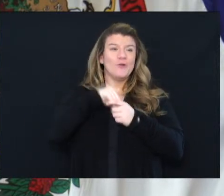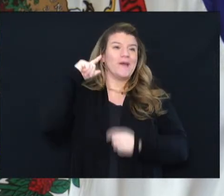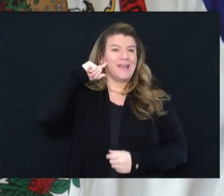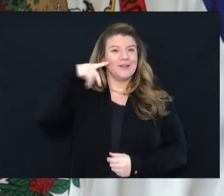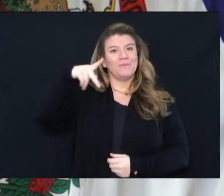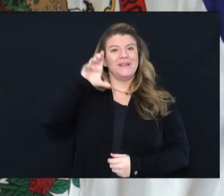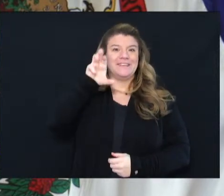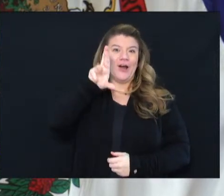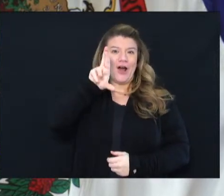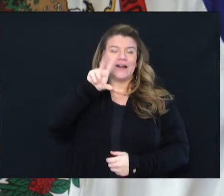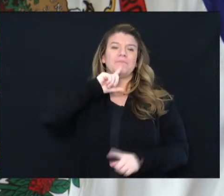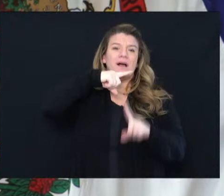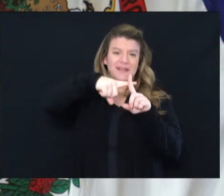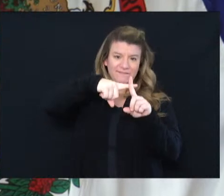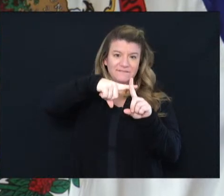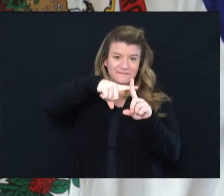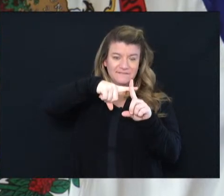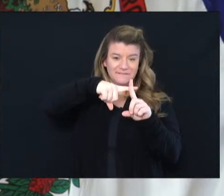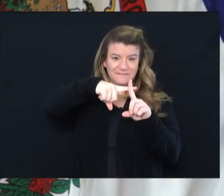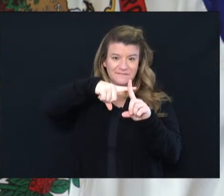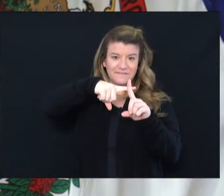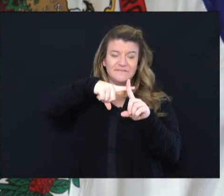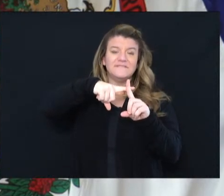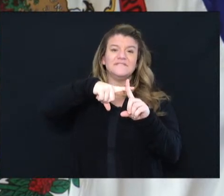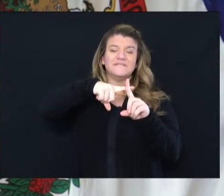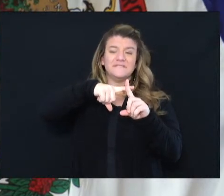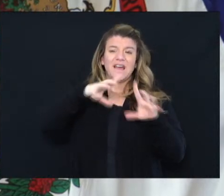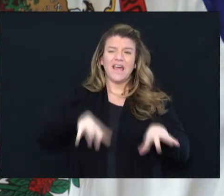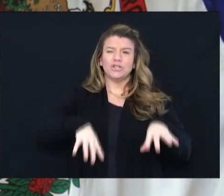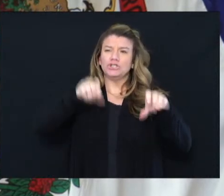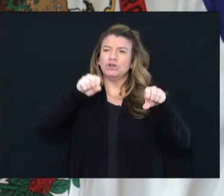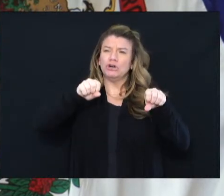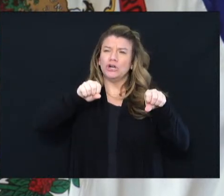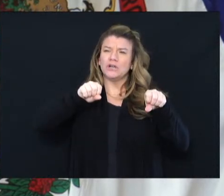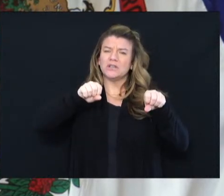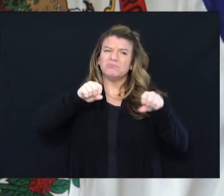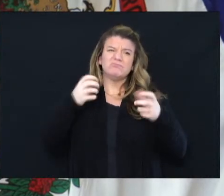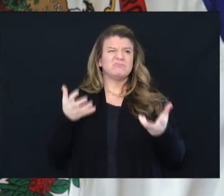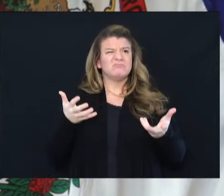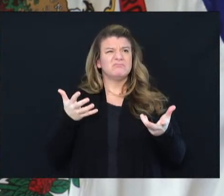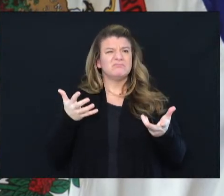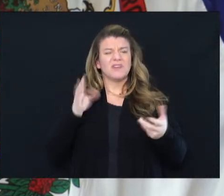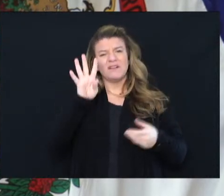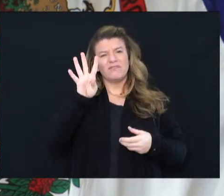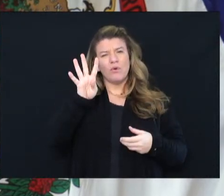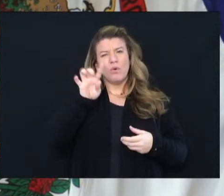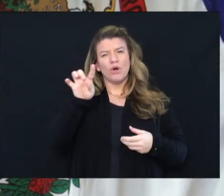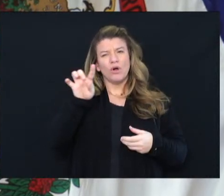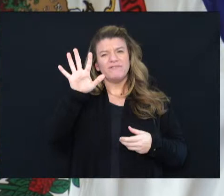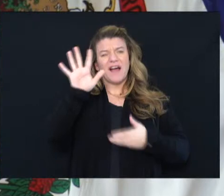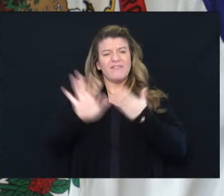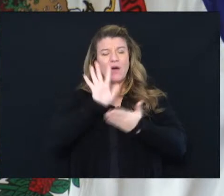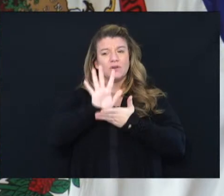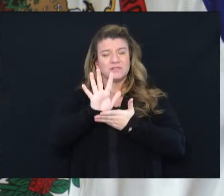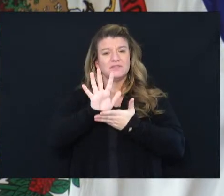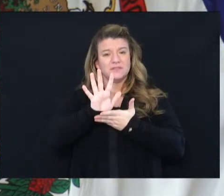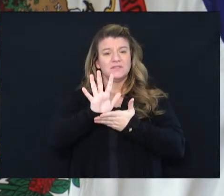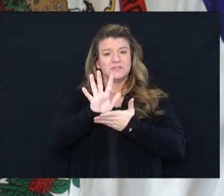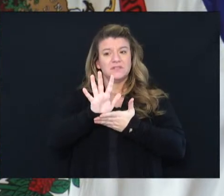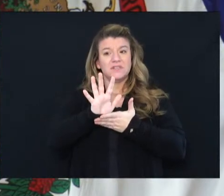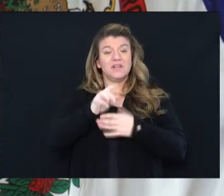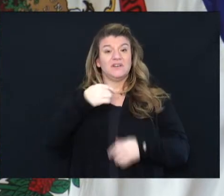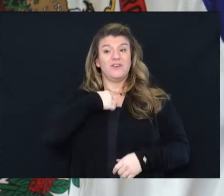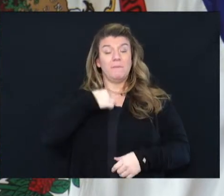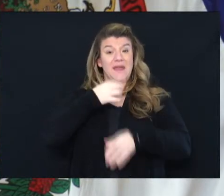positive test, and then it took probably about 4 or 5 hours for me to, end